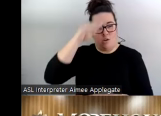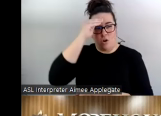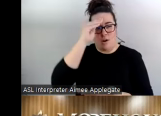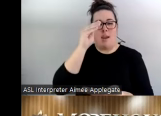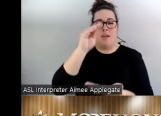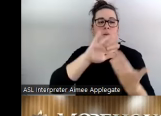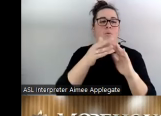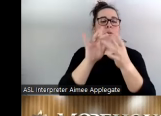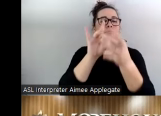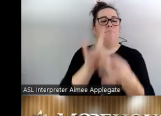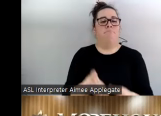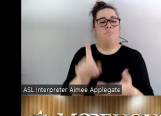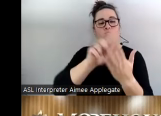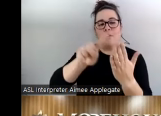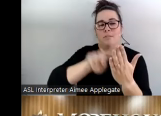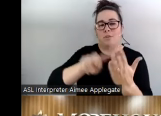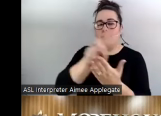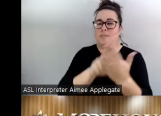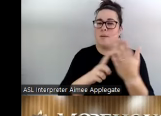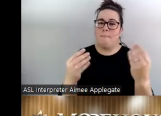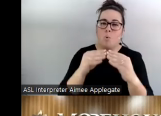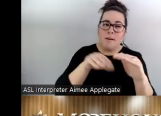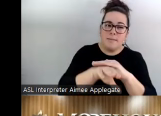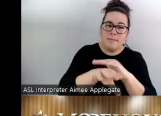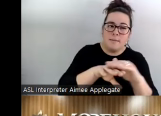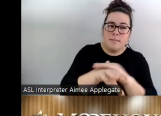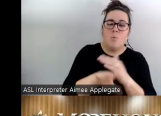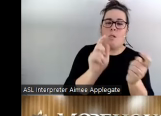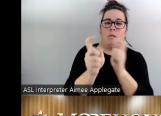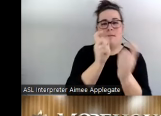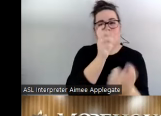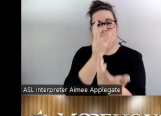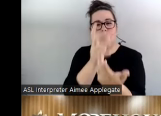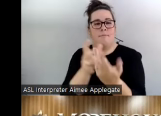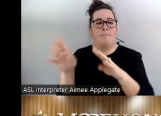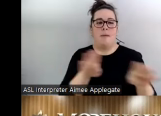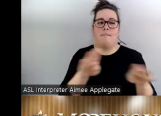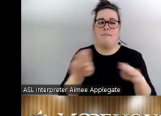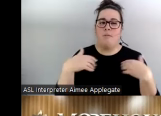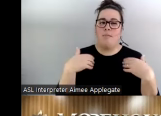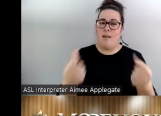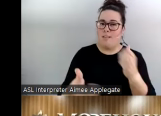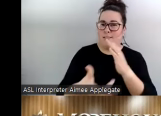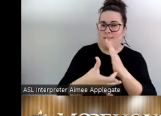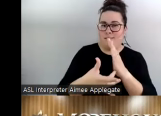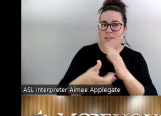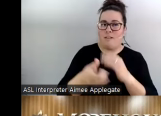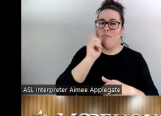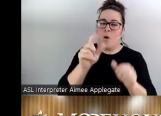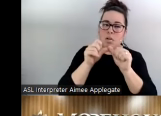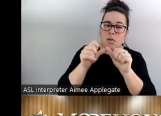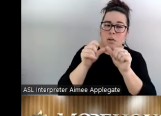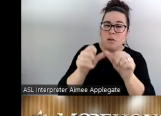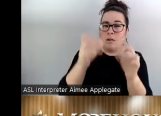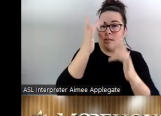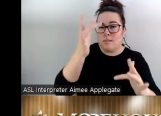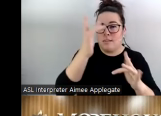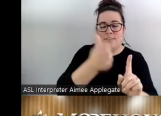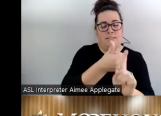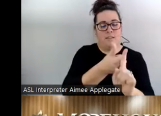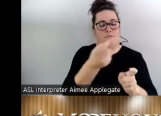adaptive behavioral health technologies for chronic disease self-management, as well as leveraging natural